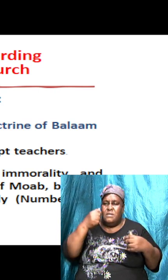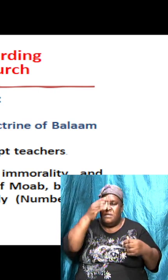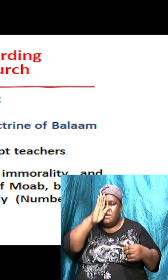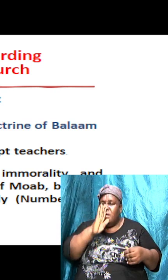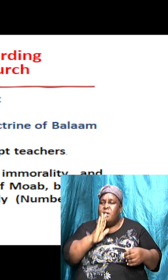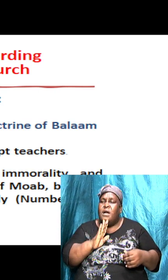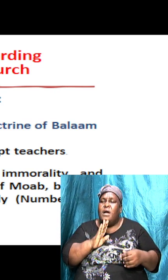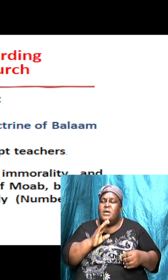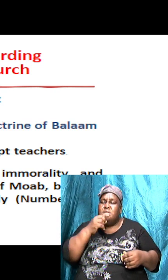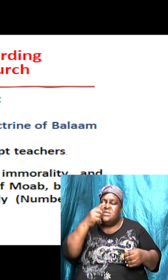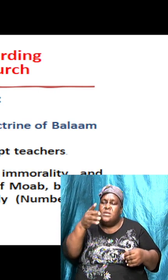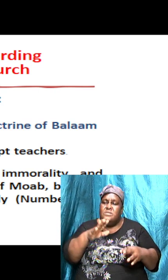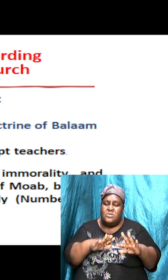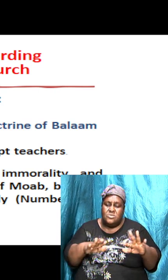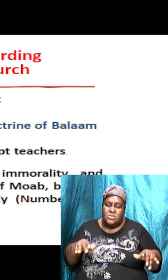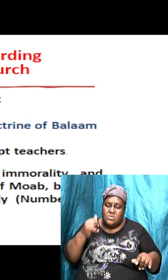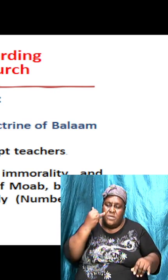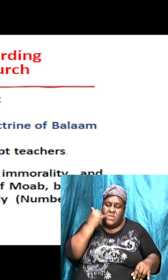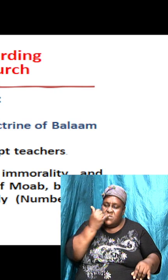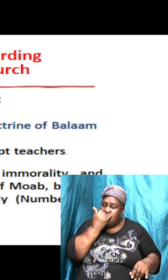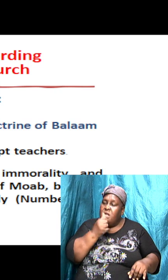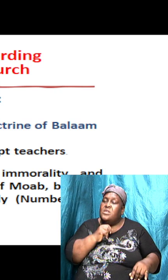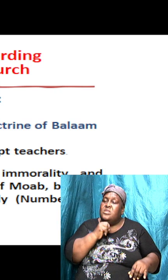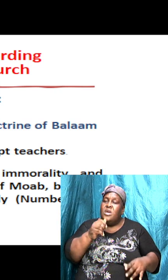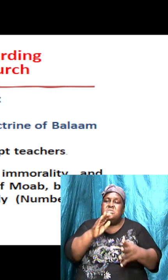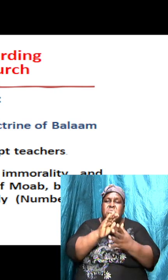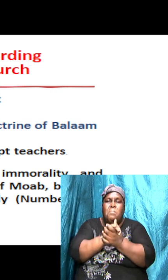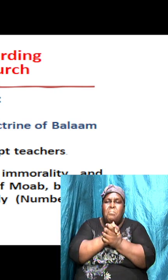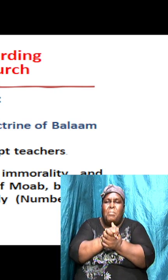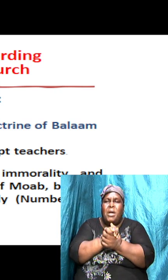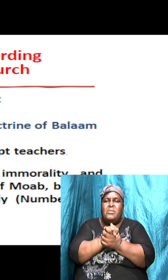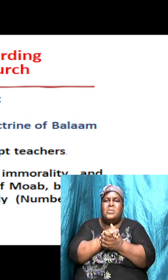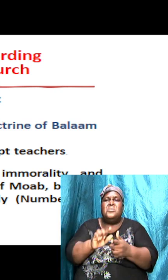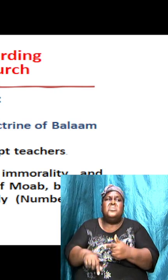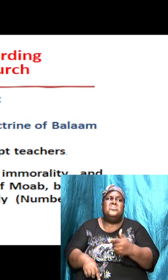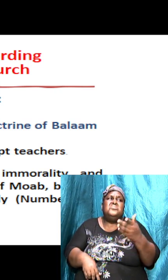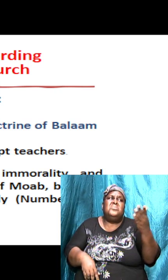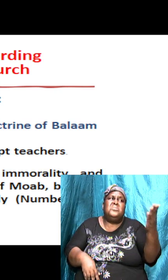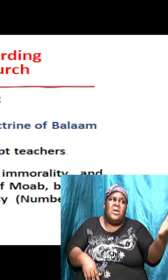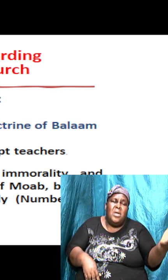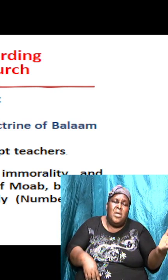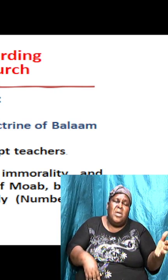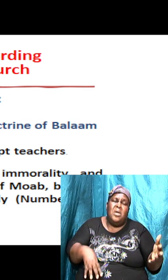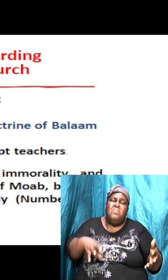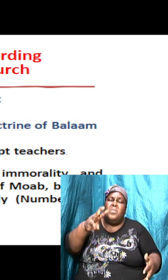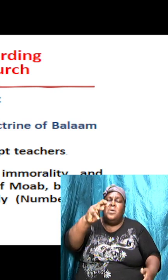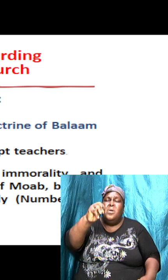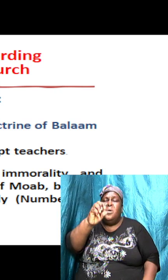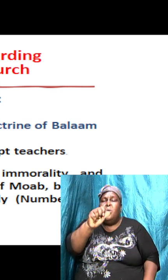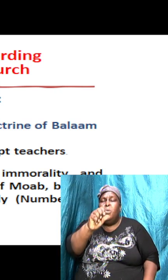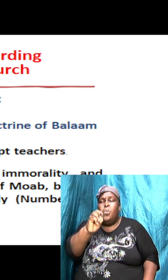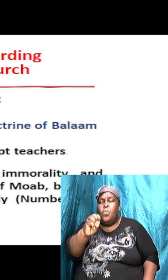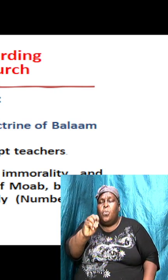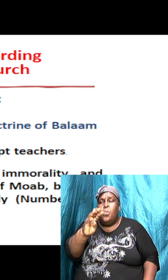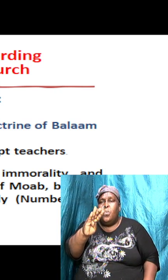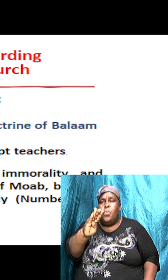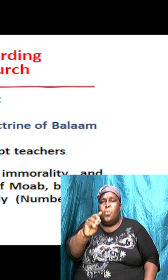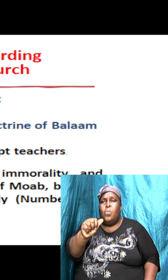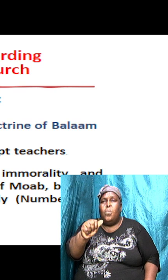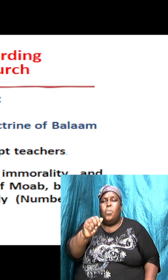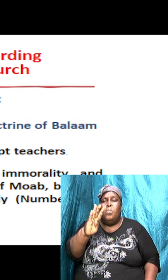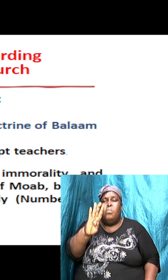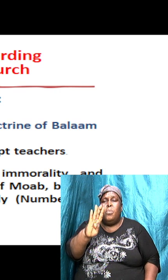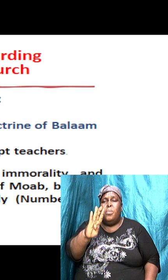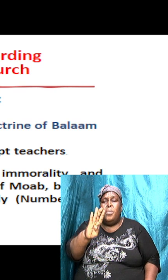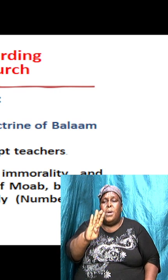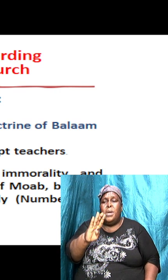to marry to any of those people. God told, which is the Moabites and the Midianites and any of those people from the nations of the